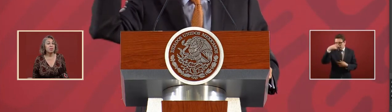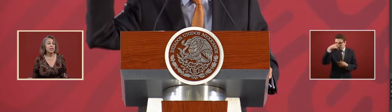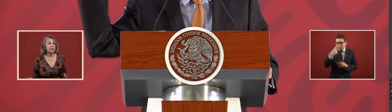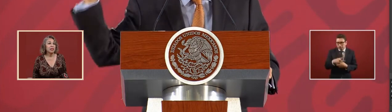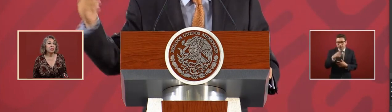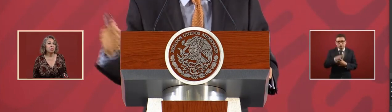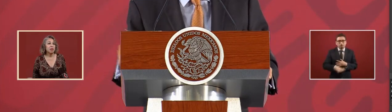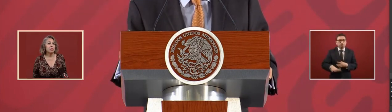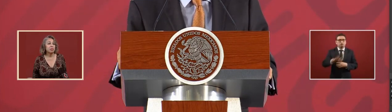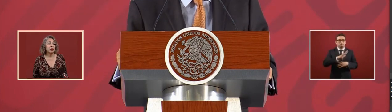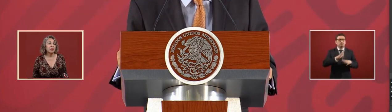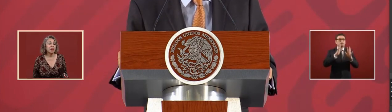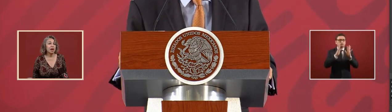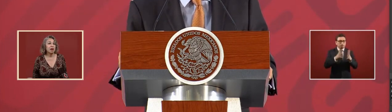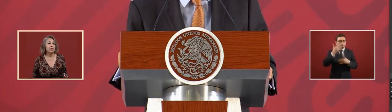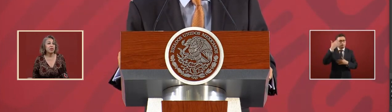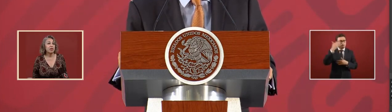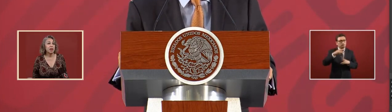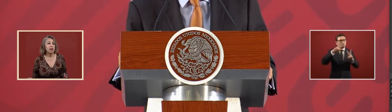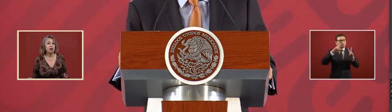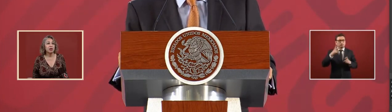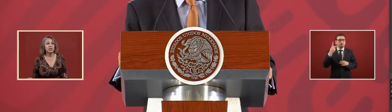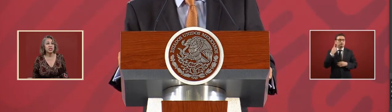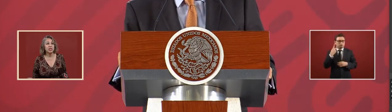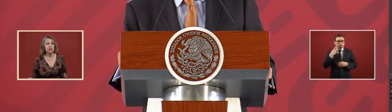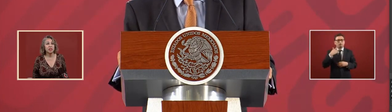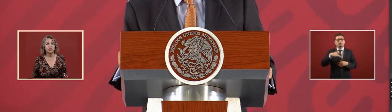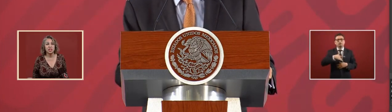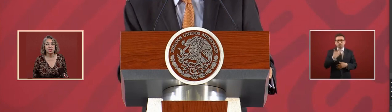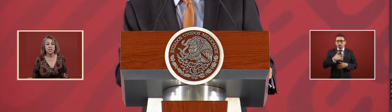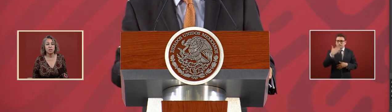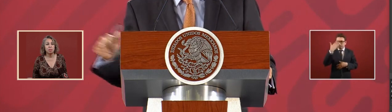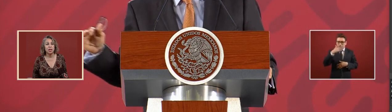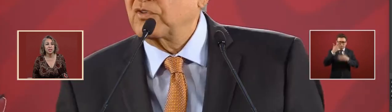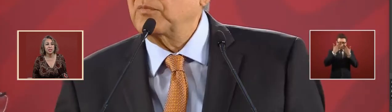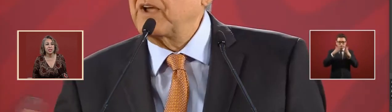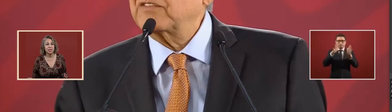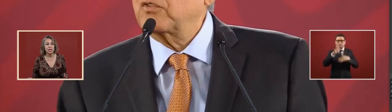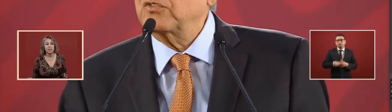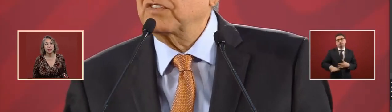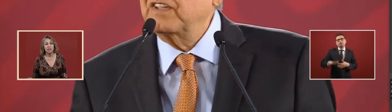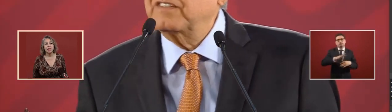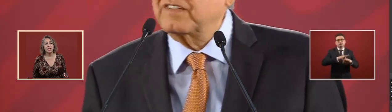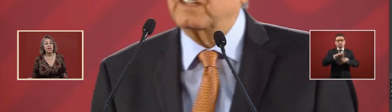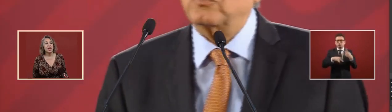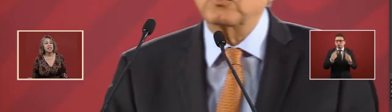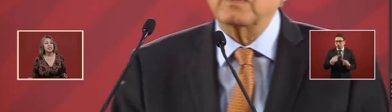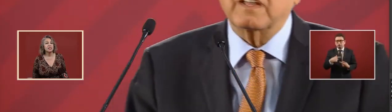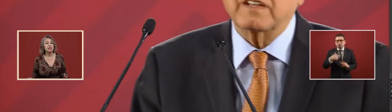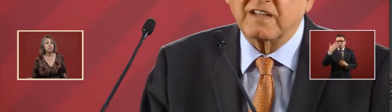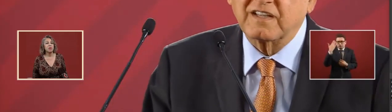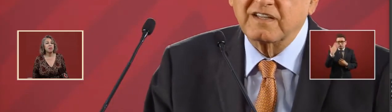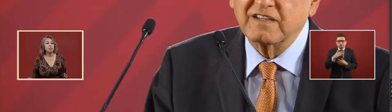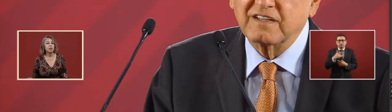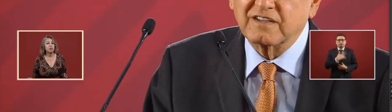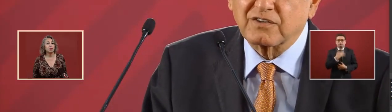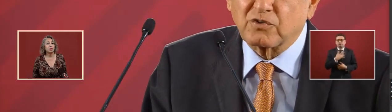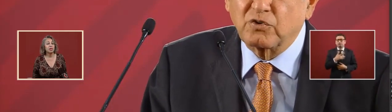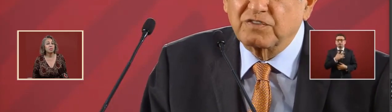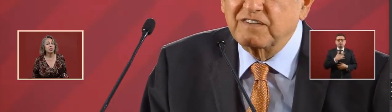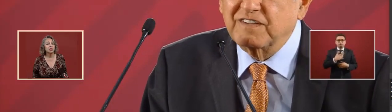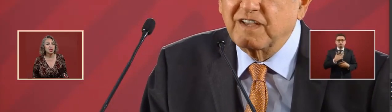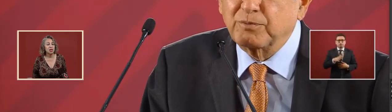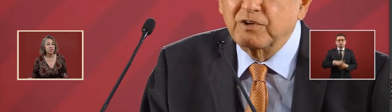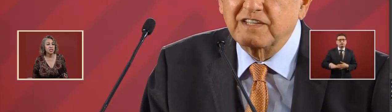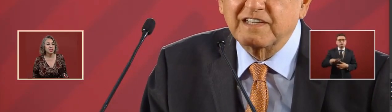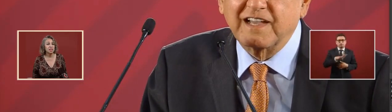the Mexican people are very conscientious and politicized. It's the people with